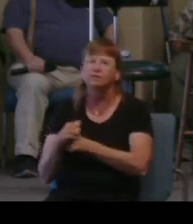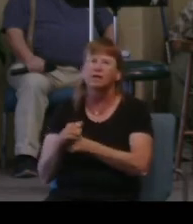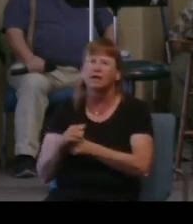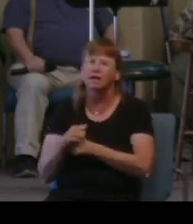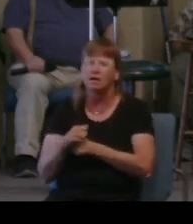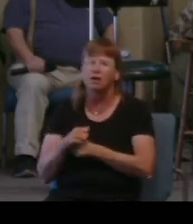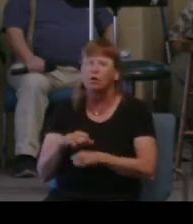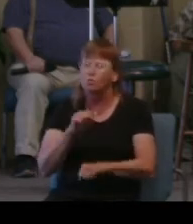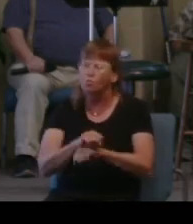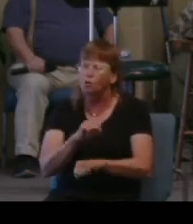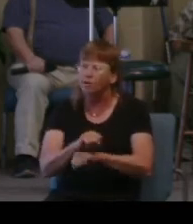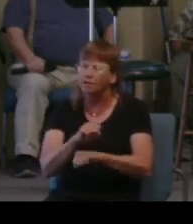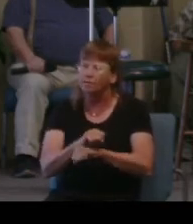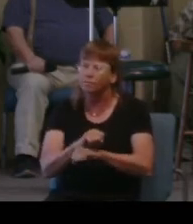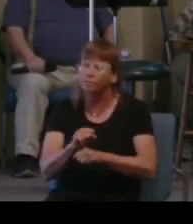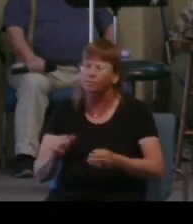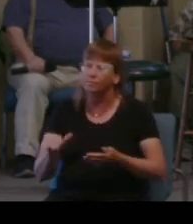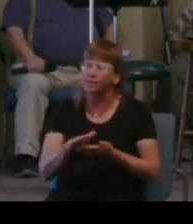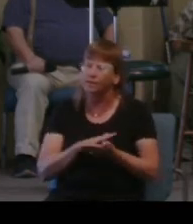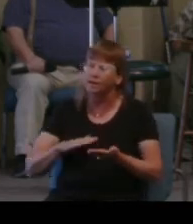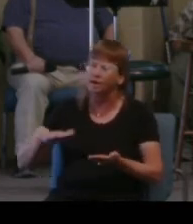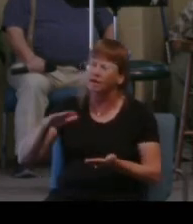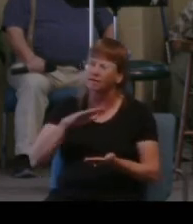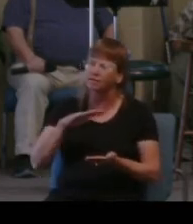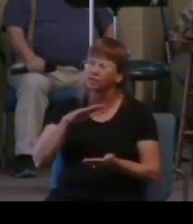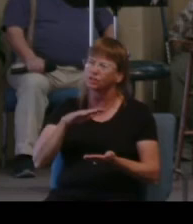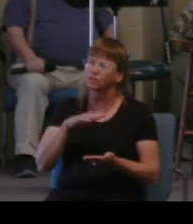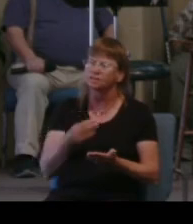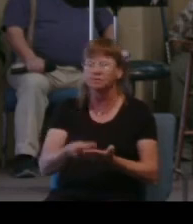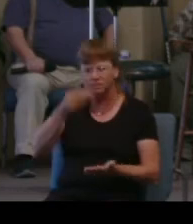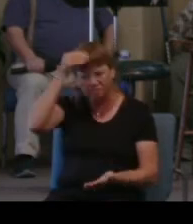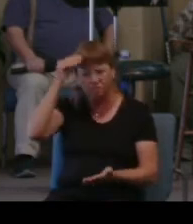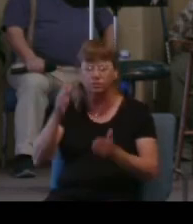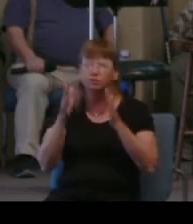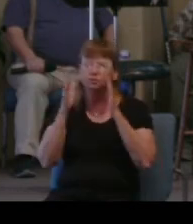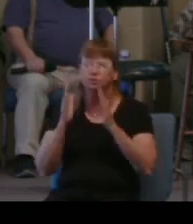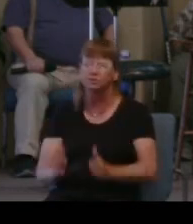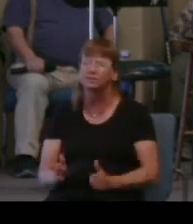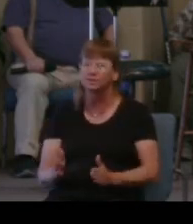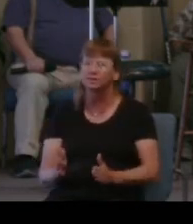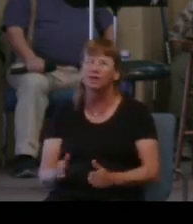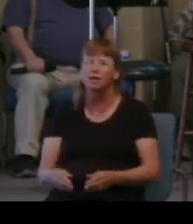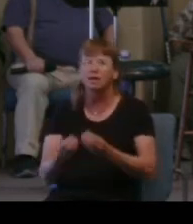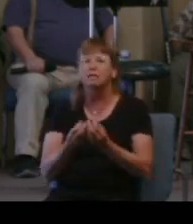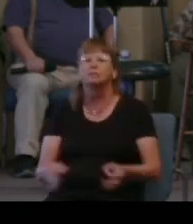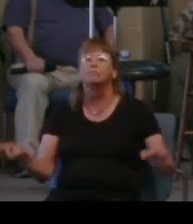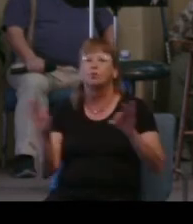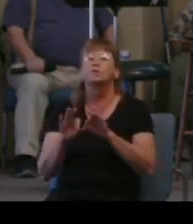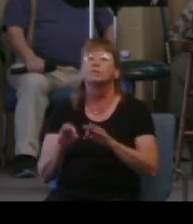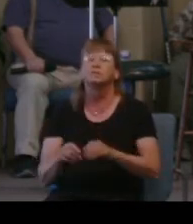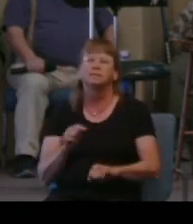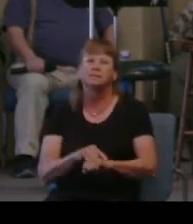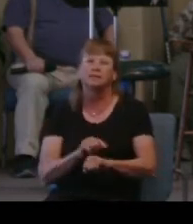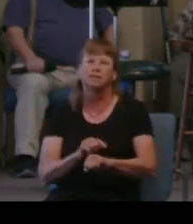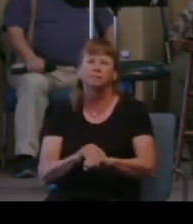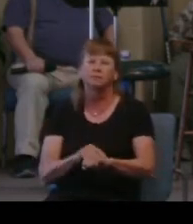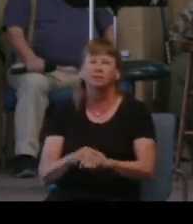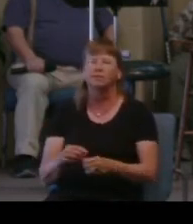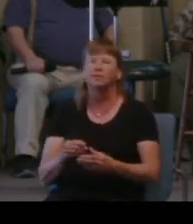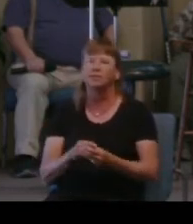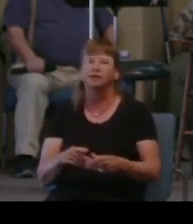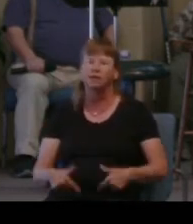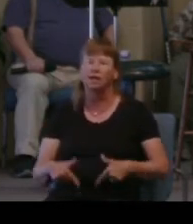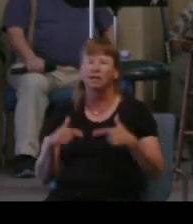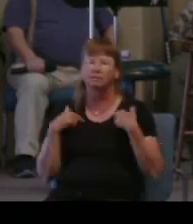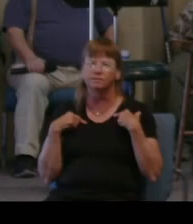one of the most kind of pivotal moments in their lives. Like, a lot of people establish their friendships, their marriages, their friend